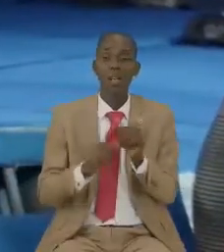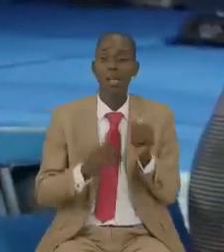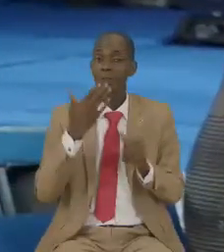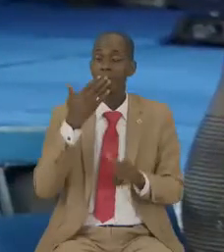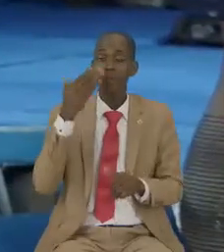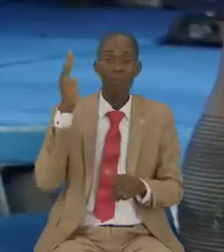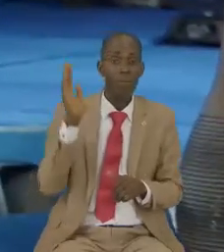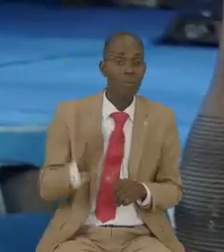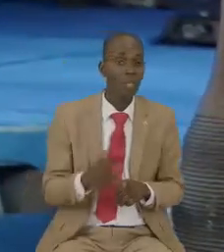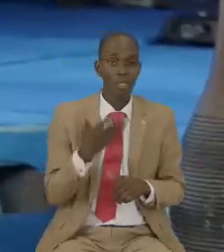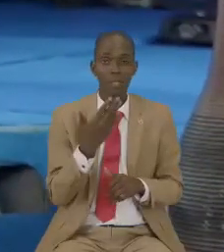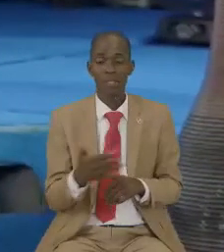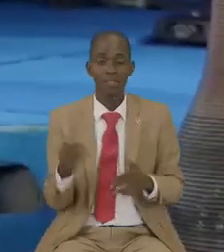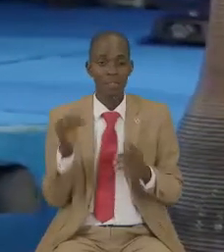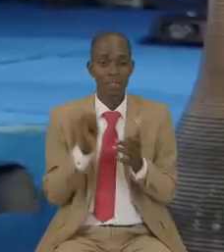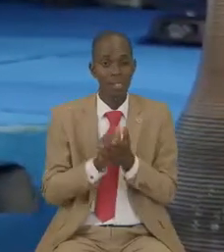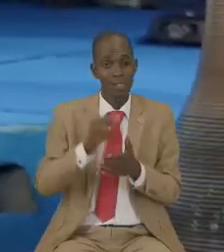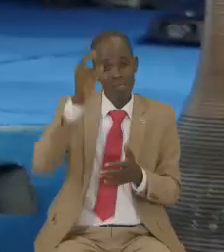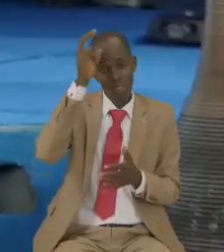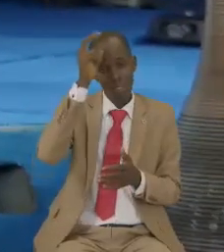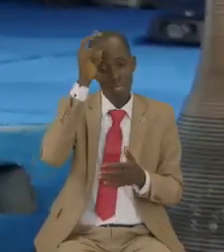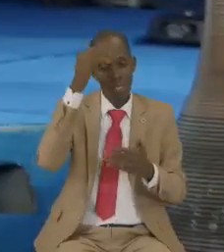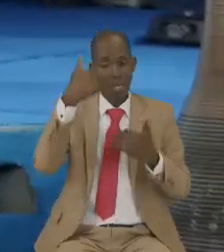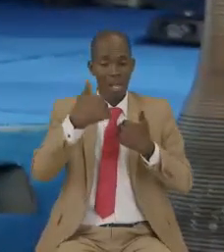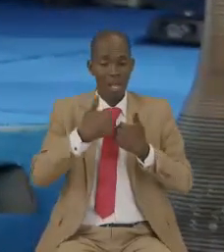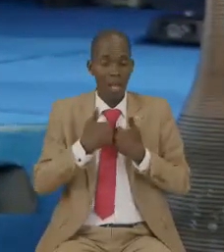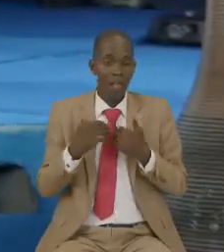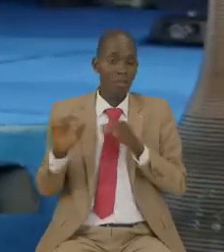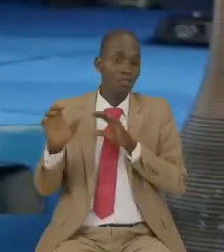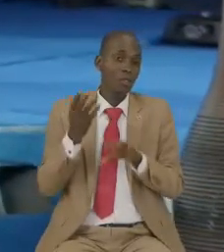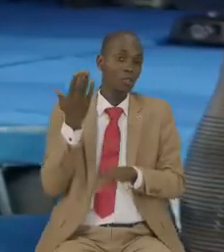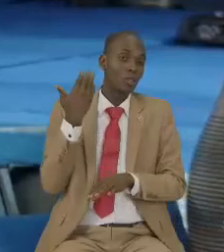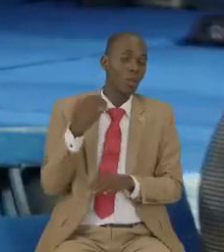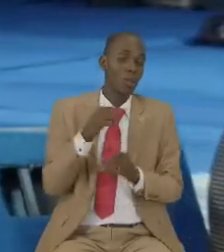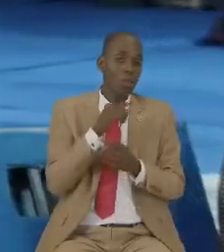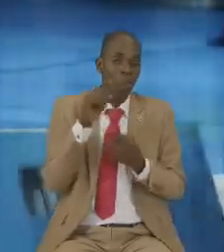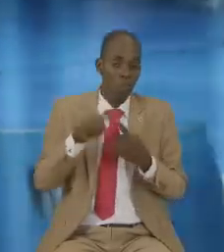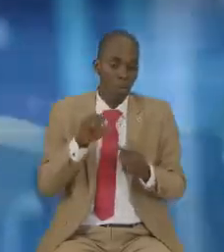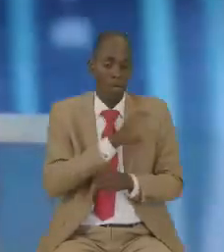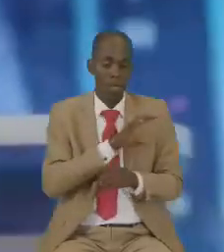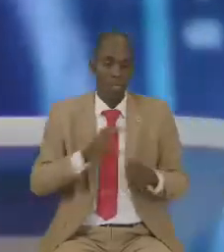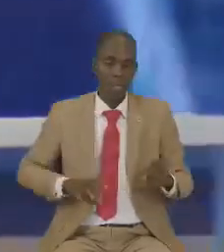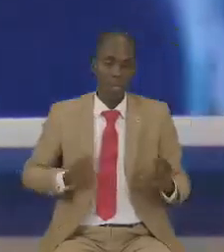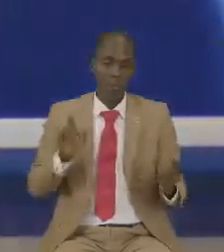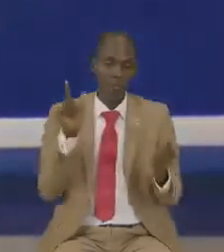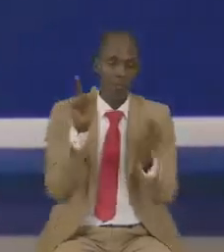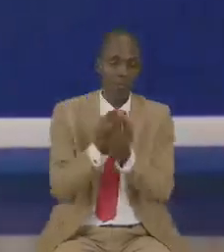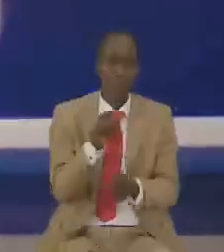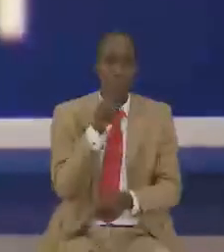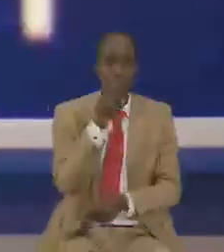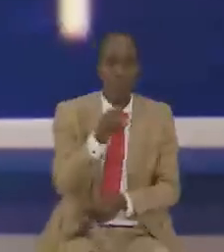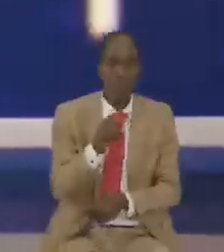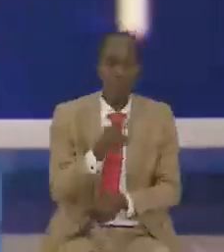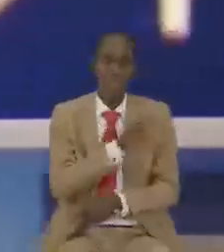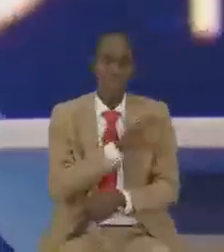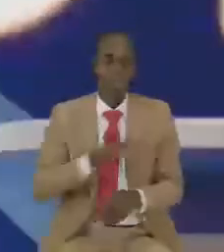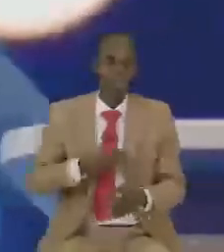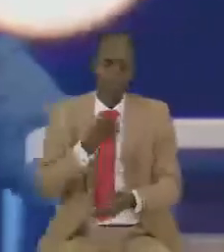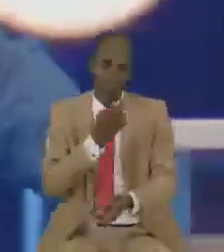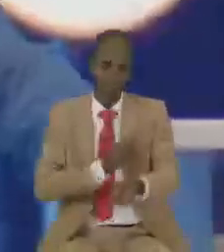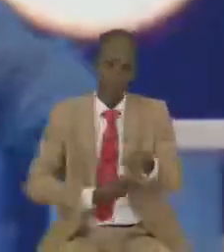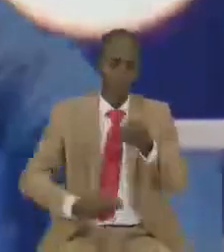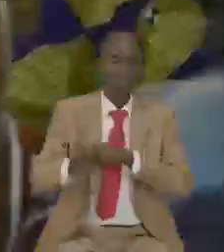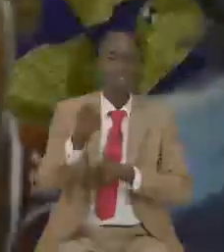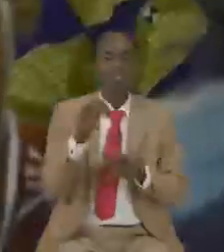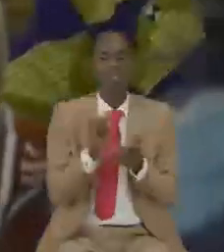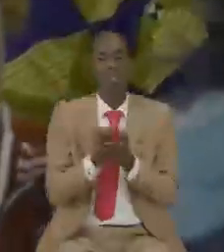thing that Satan has done, when Christ gets to you, he reverses that